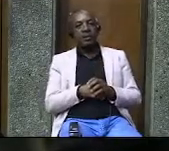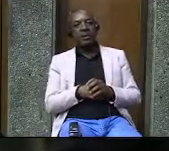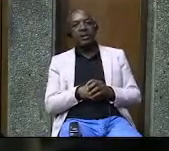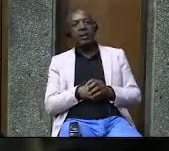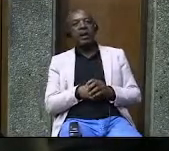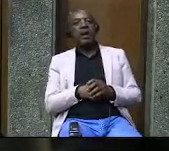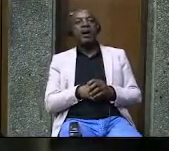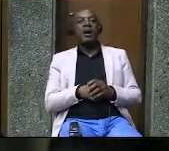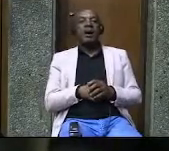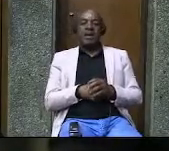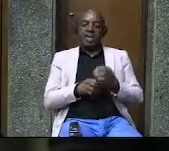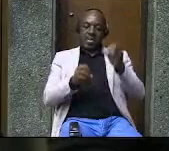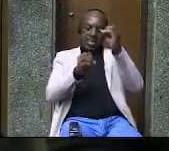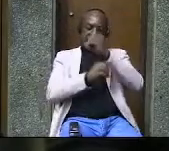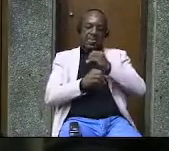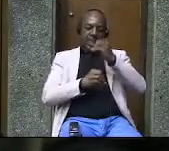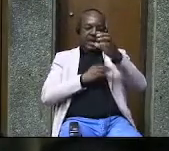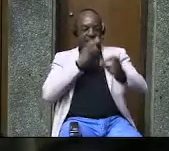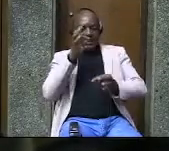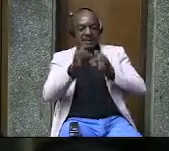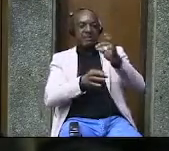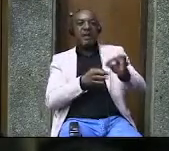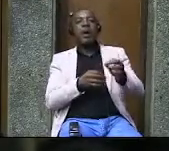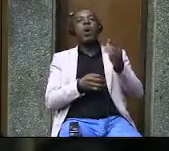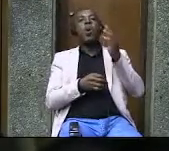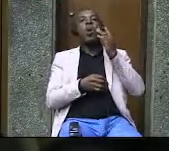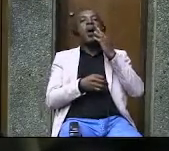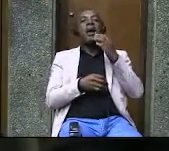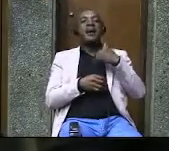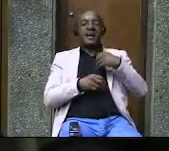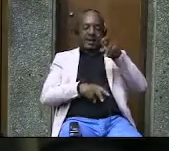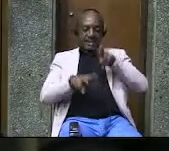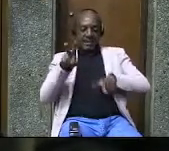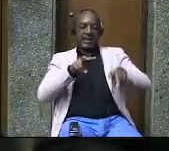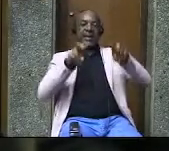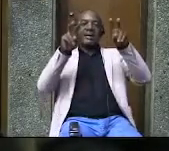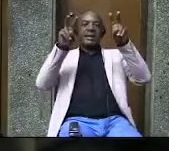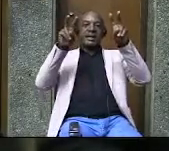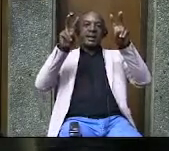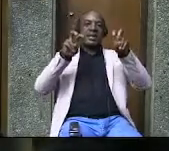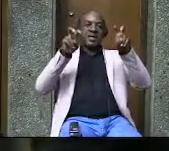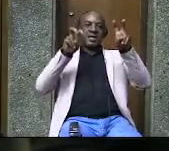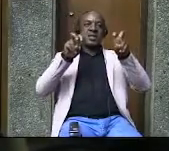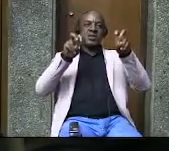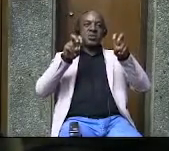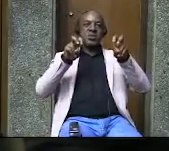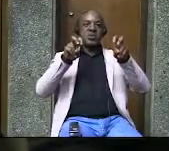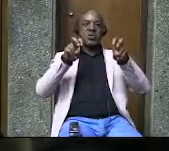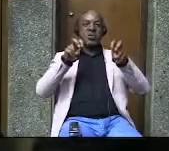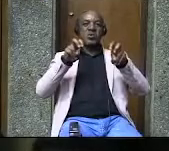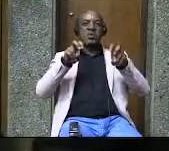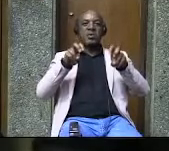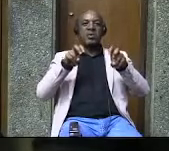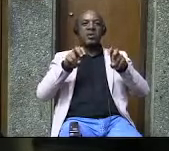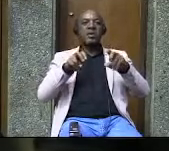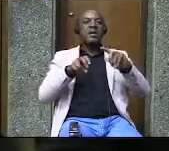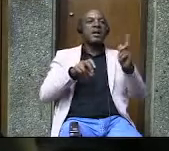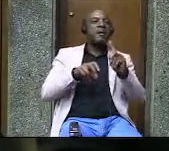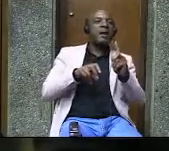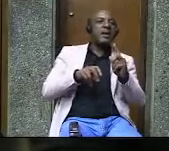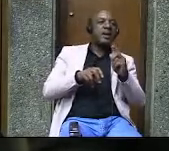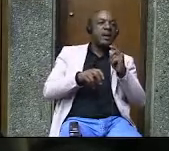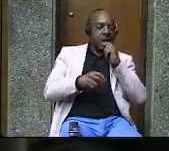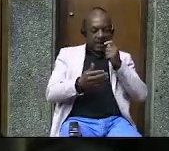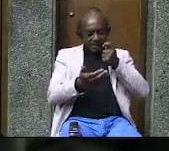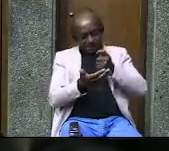I see nothing here on procedures to deal with trusts and minor children with properties, with both parents passed